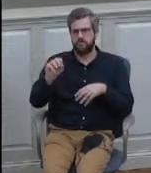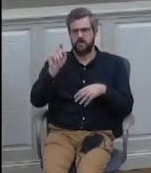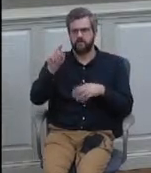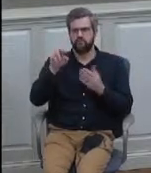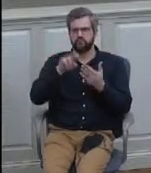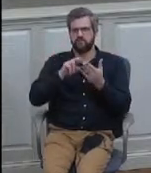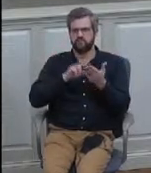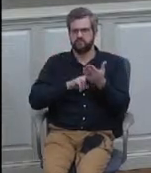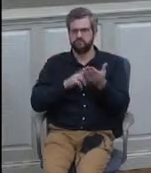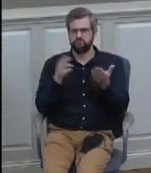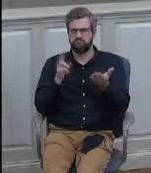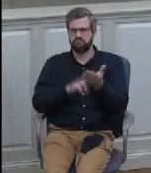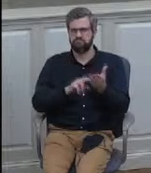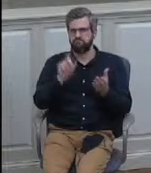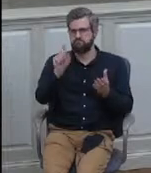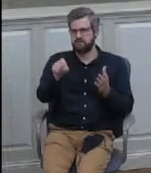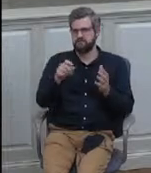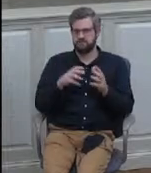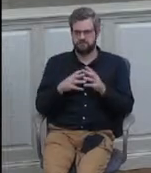Zoom.